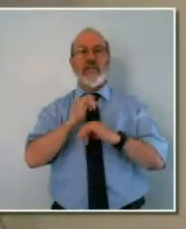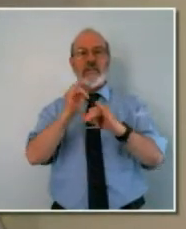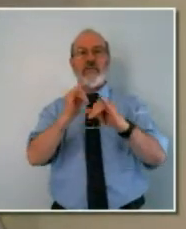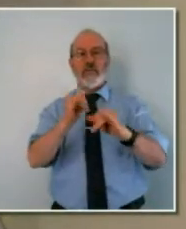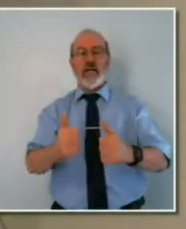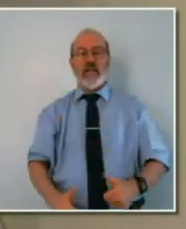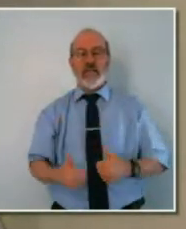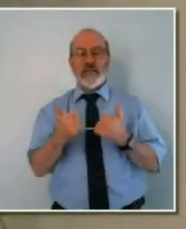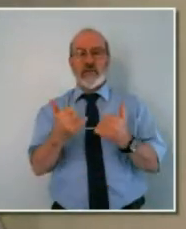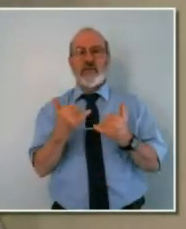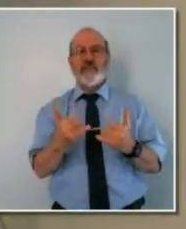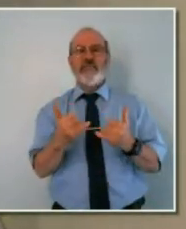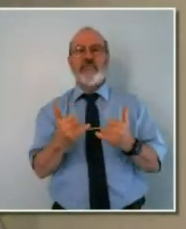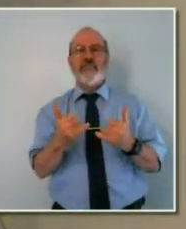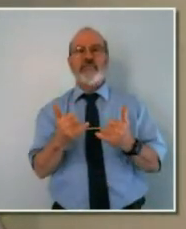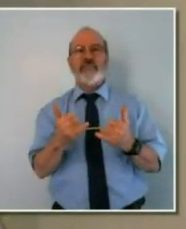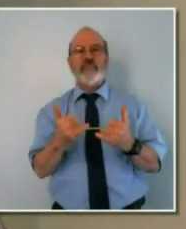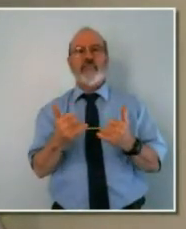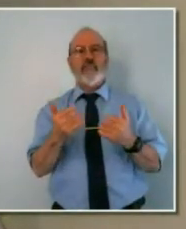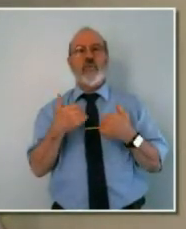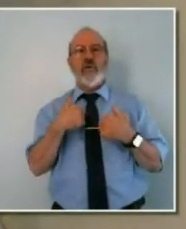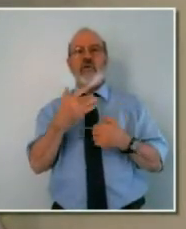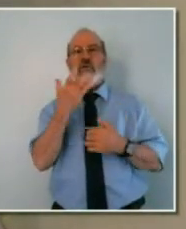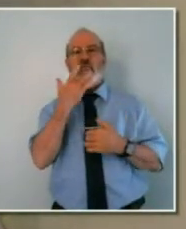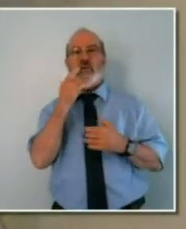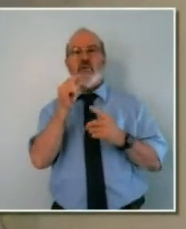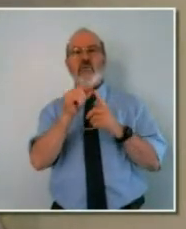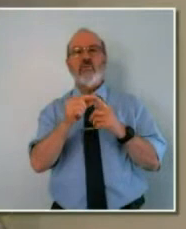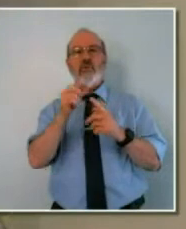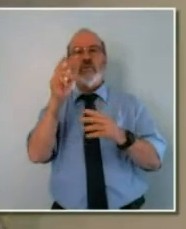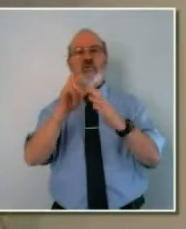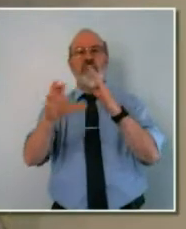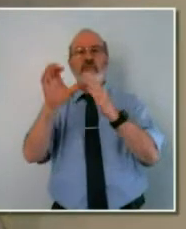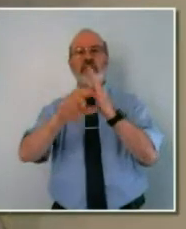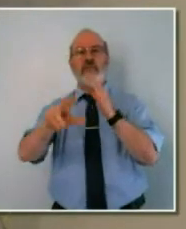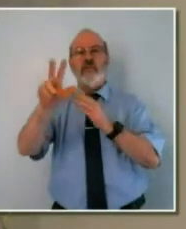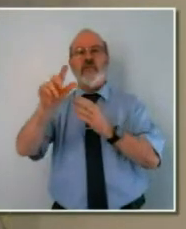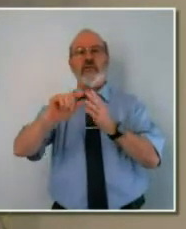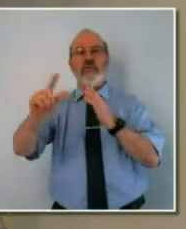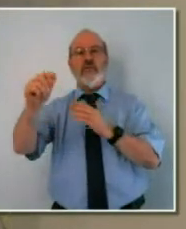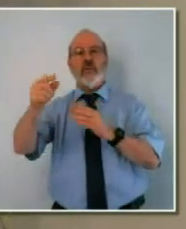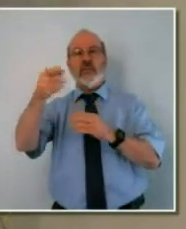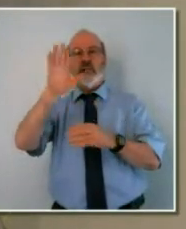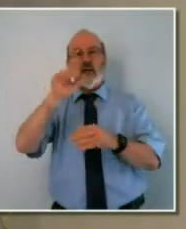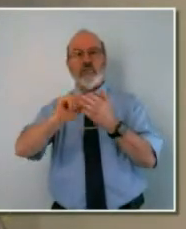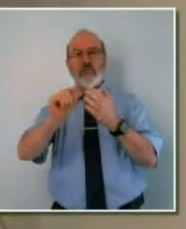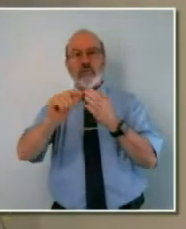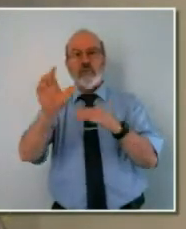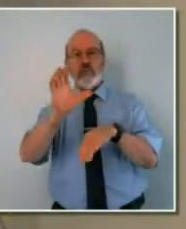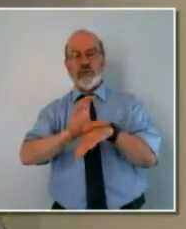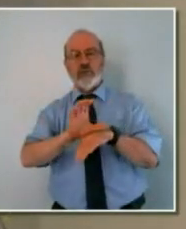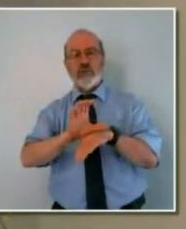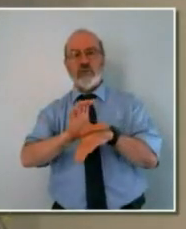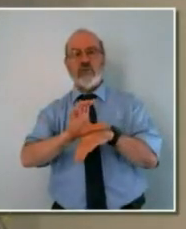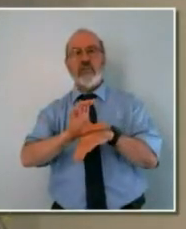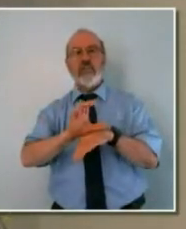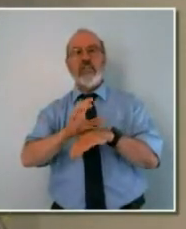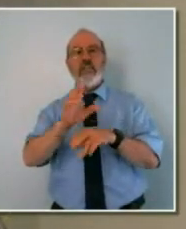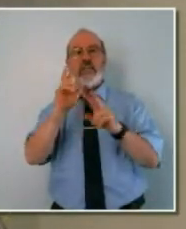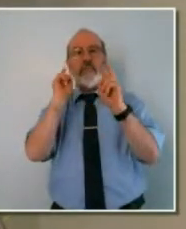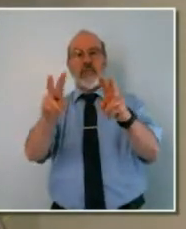live. We have those familiar words, Revelation chapter 3 and verse 20, as God writes to the church of Laodicea. He said,